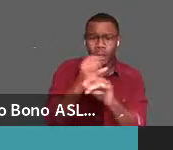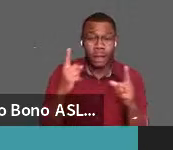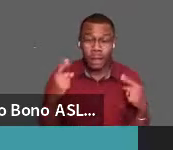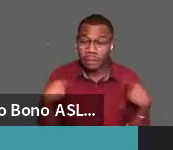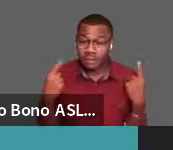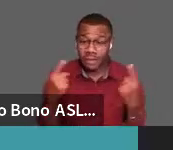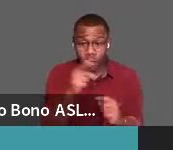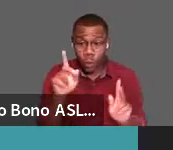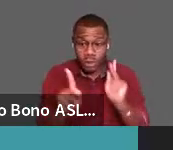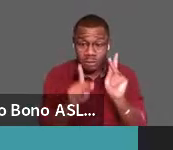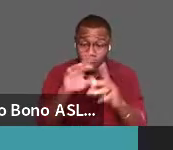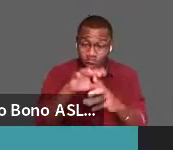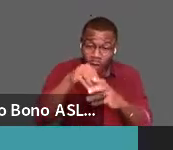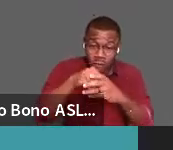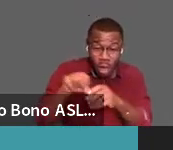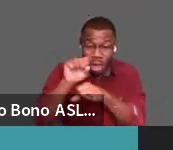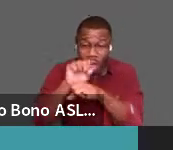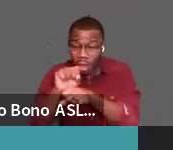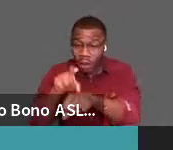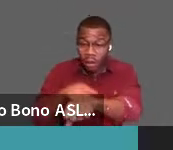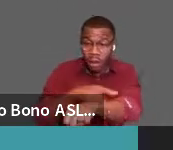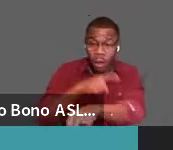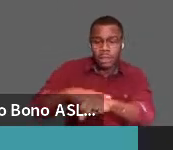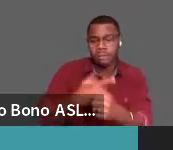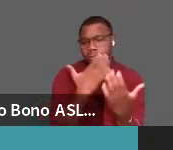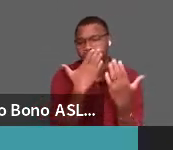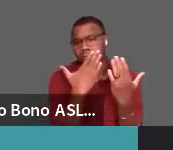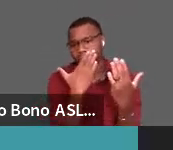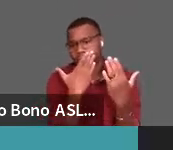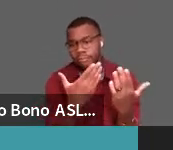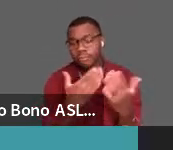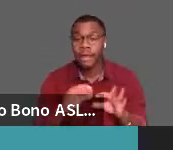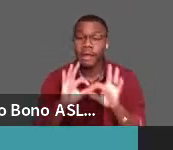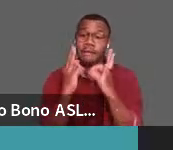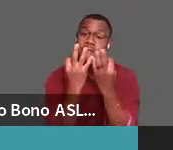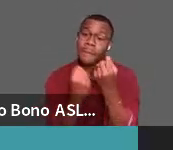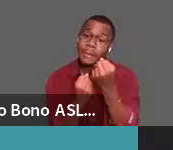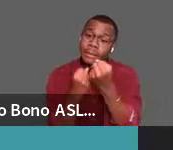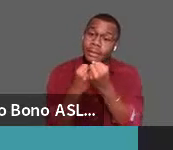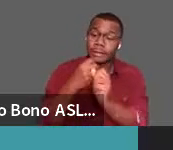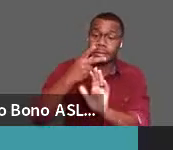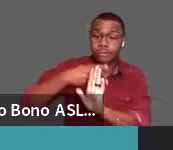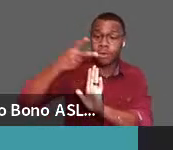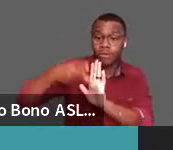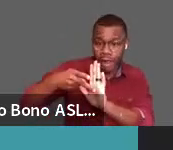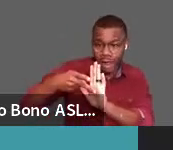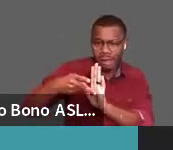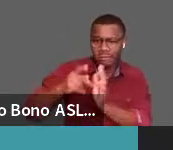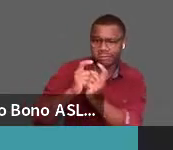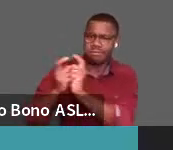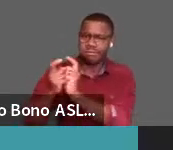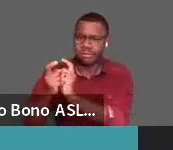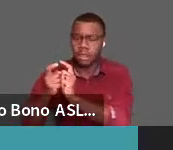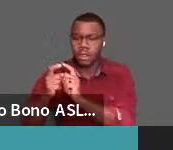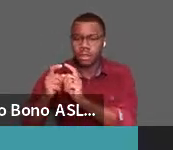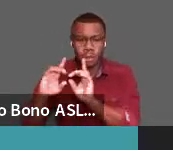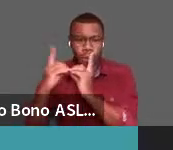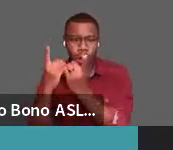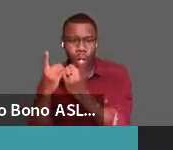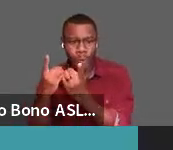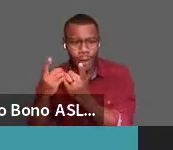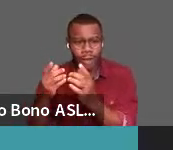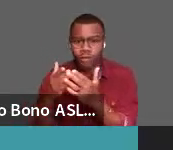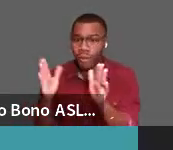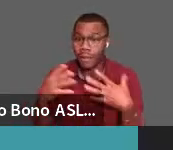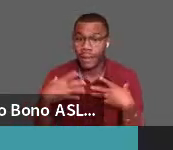to note that the Family Assistance Program has finally been moved to the Department of Public Health and funded with a $1.53